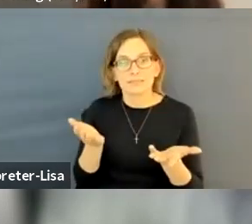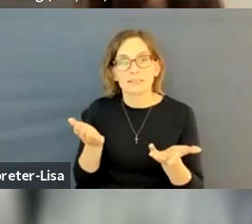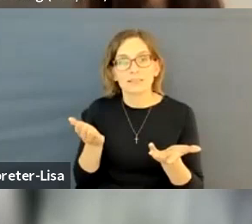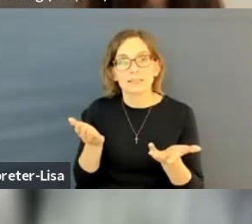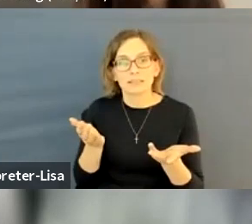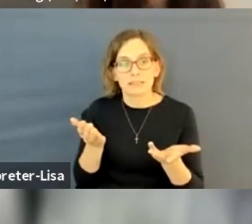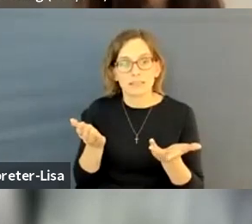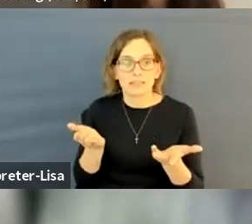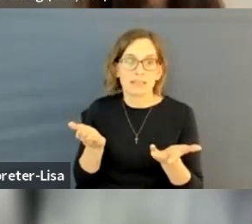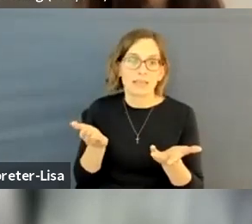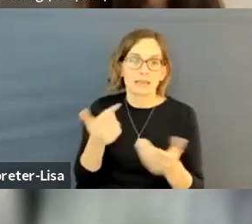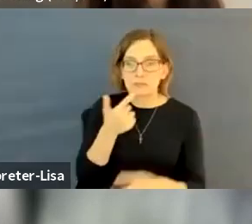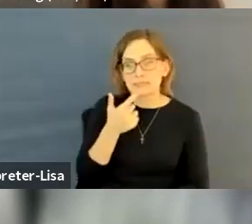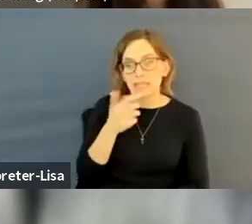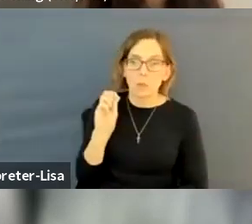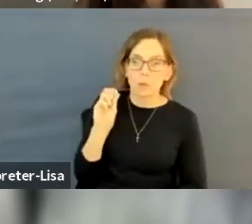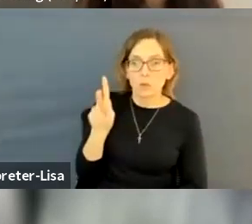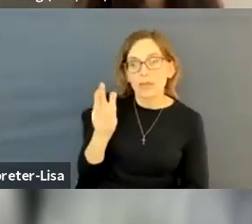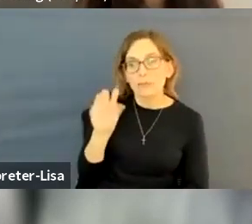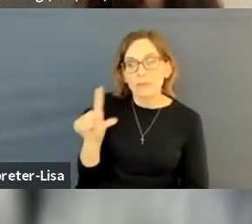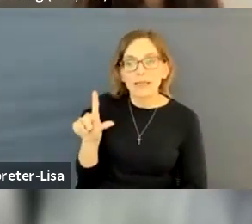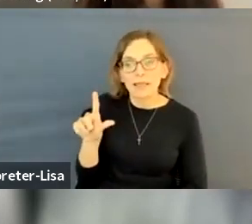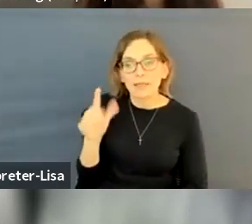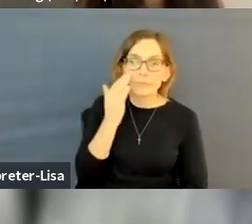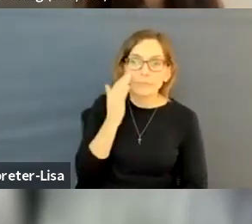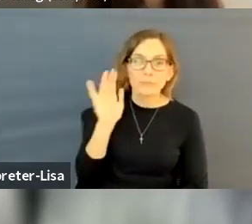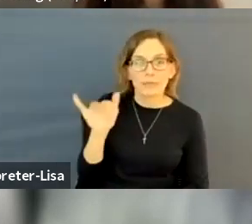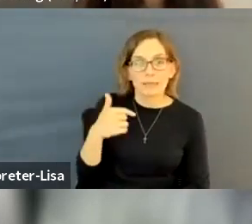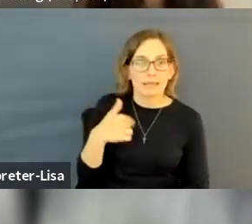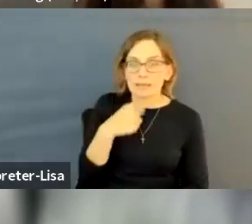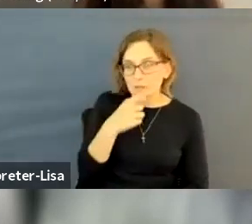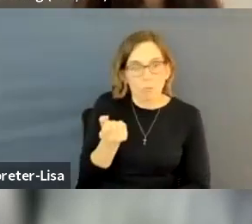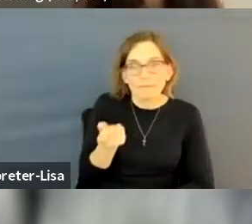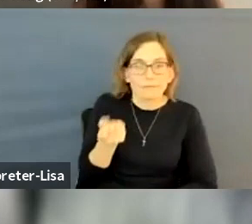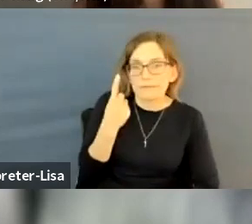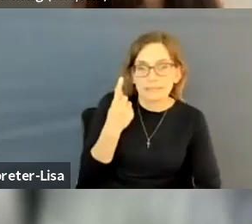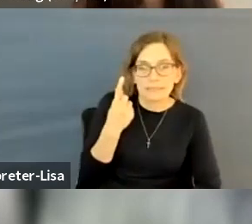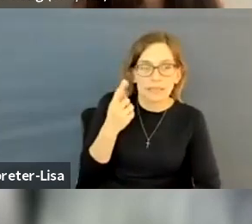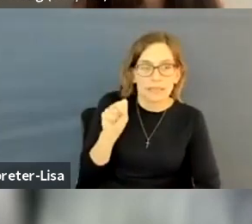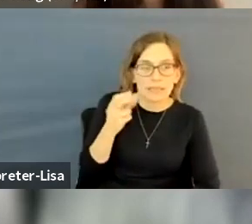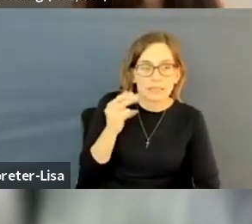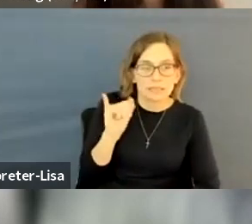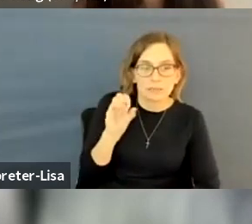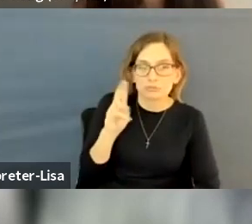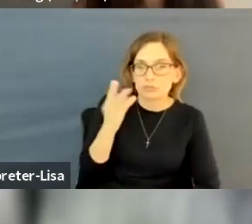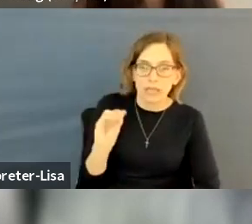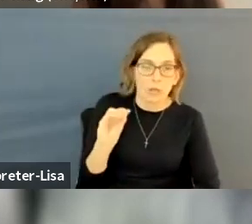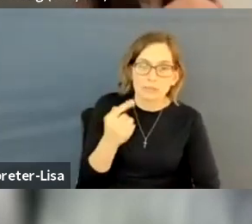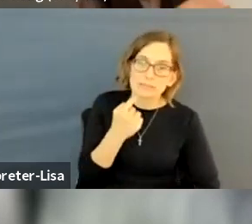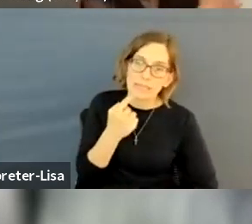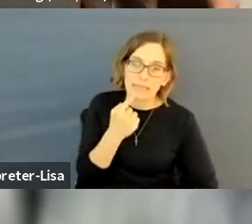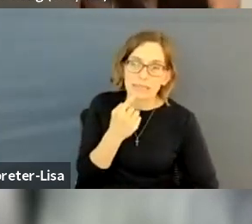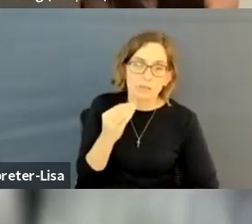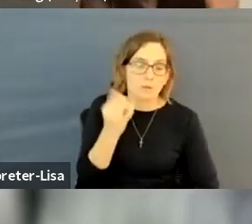I would say, okay, well, you know, I don't understand what Sichao is saying. So how can I,